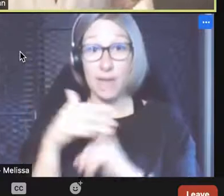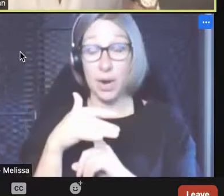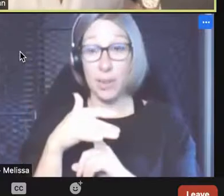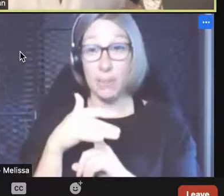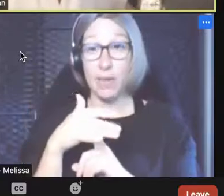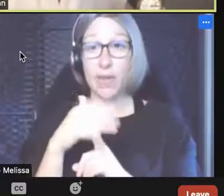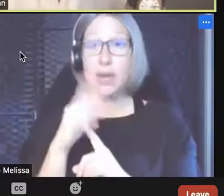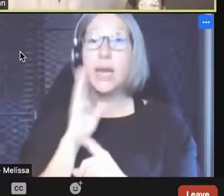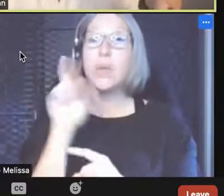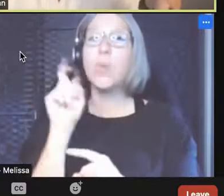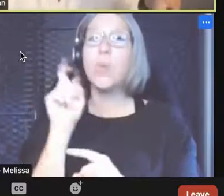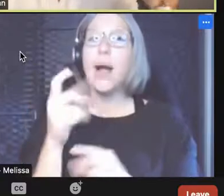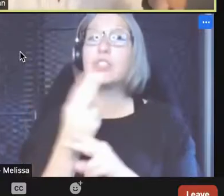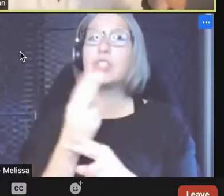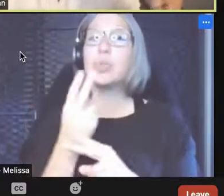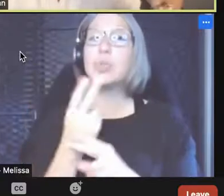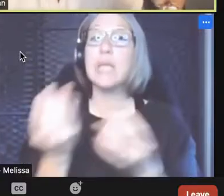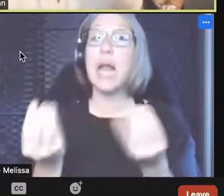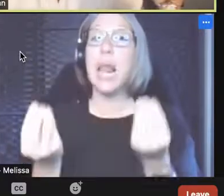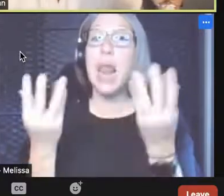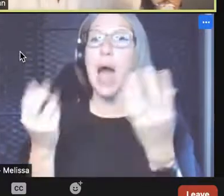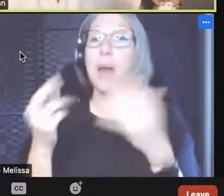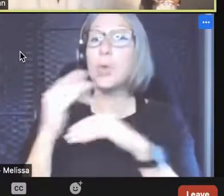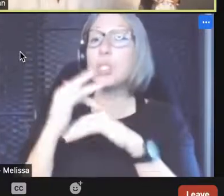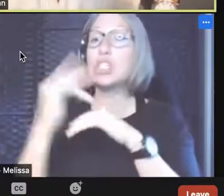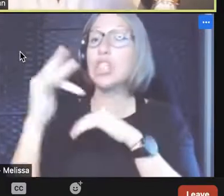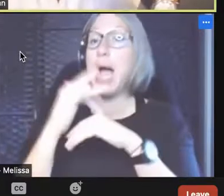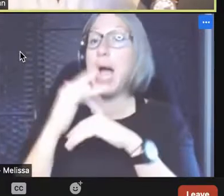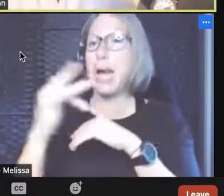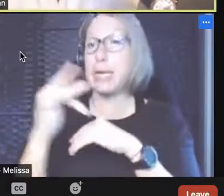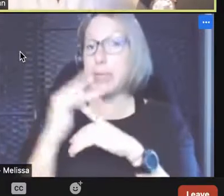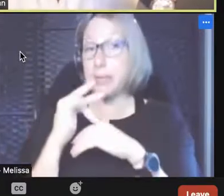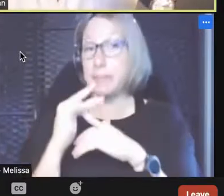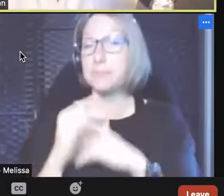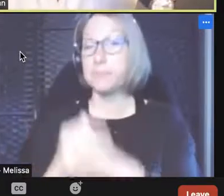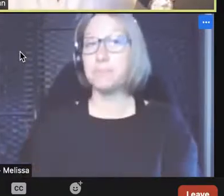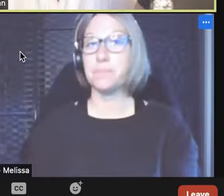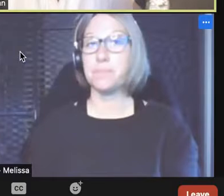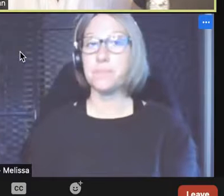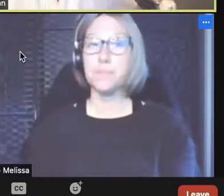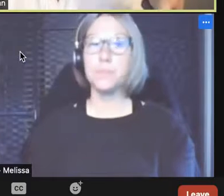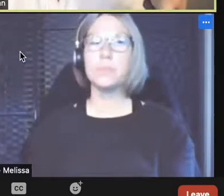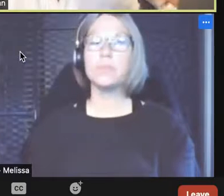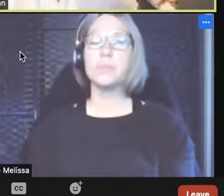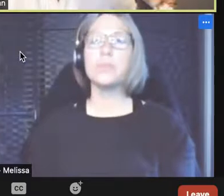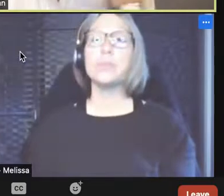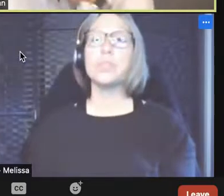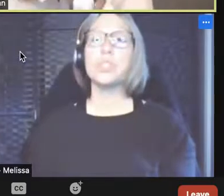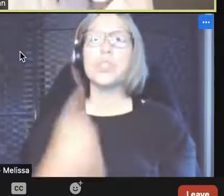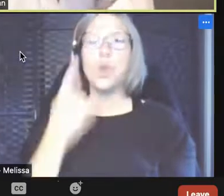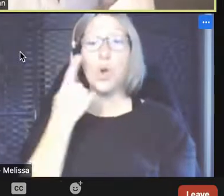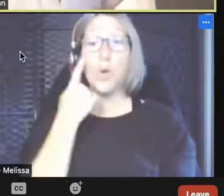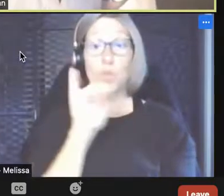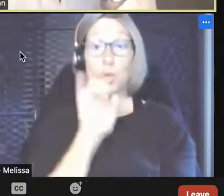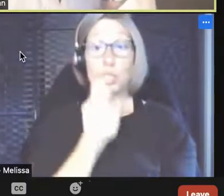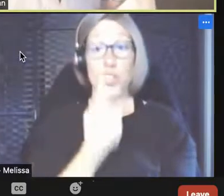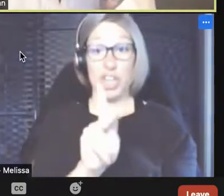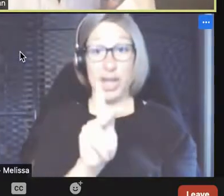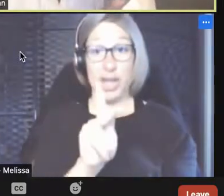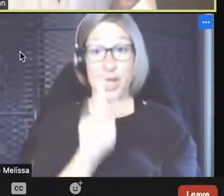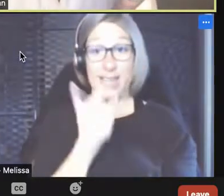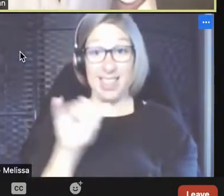use things that have light up or shiny properties to do that. All right, so for him in that activity with